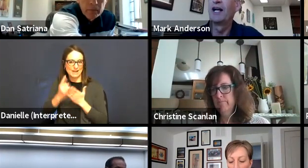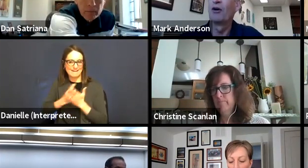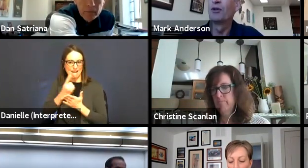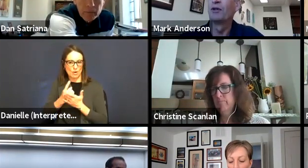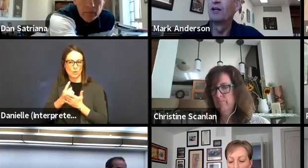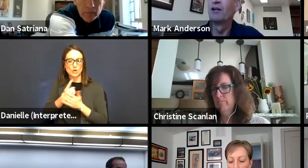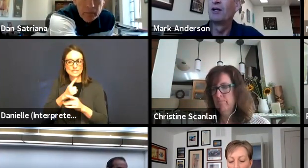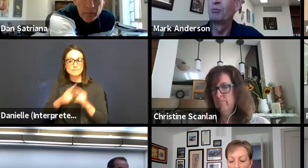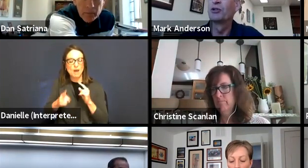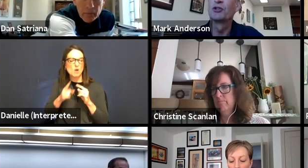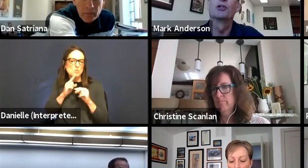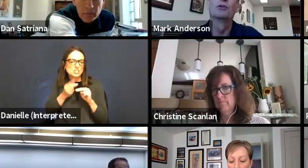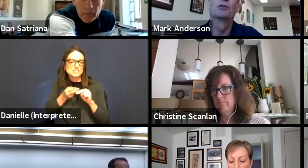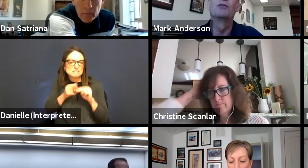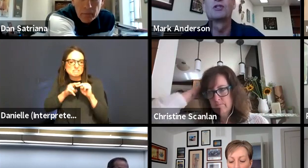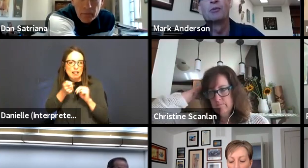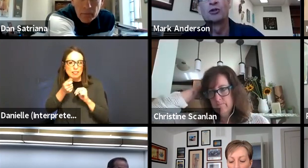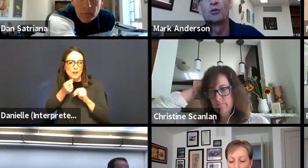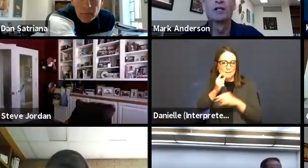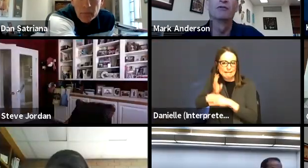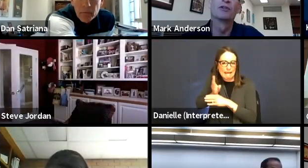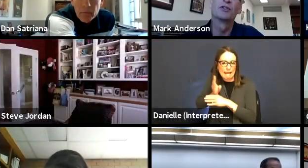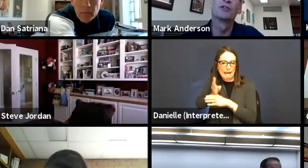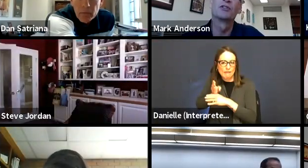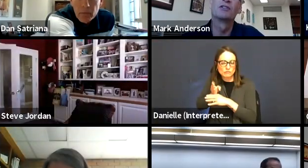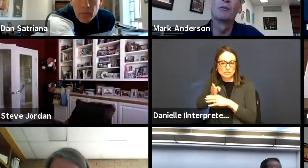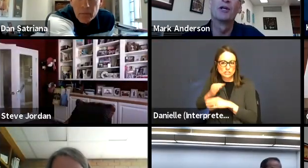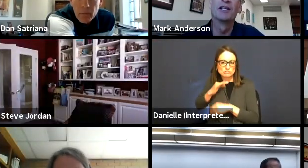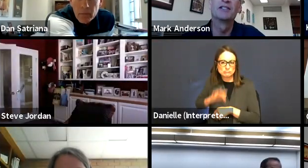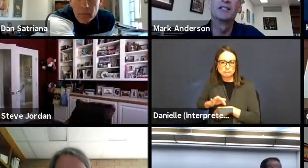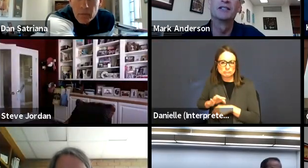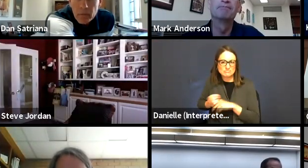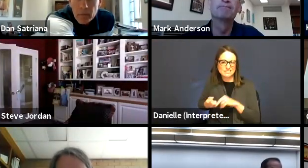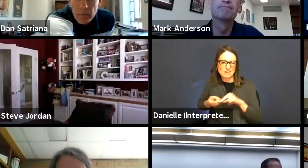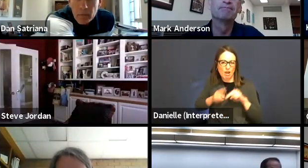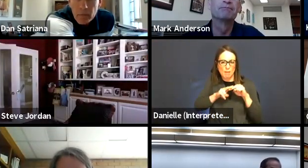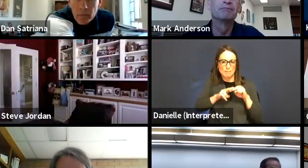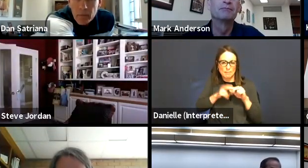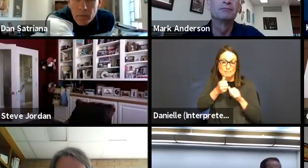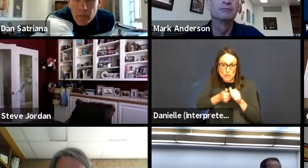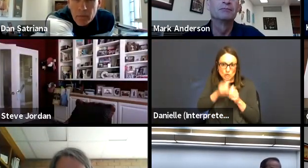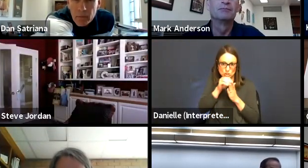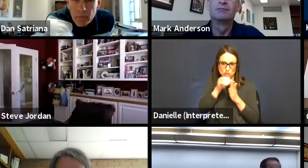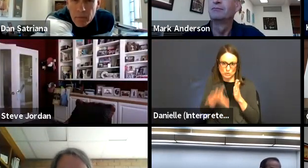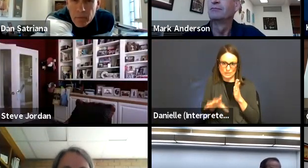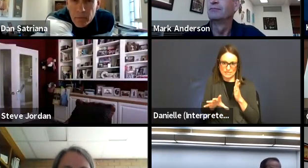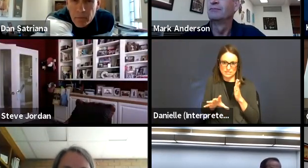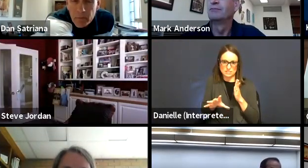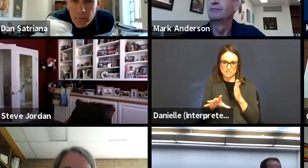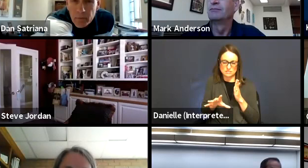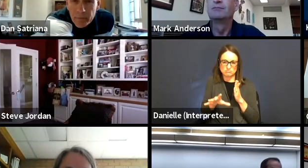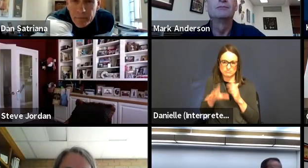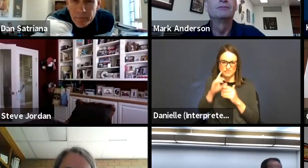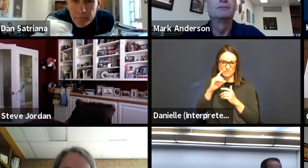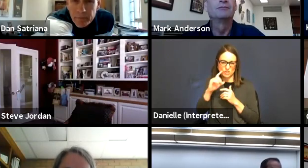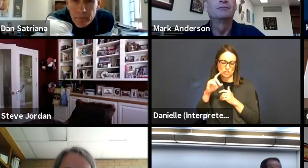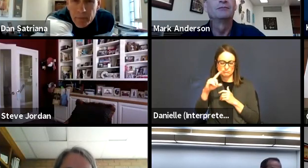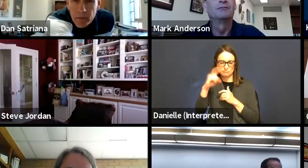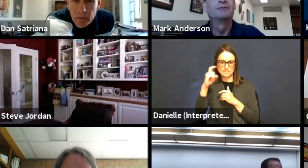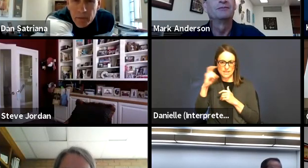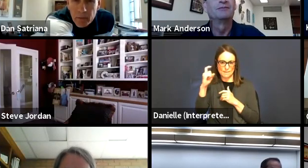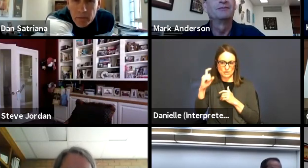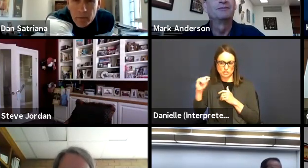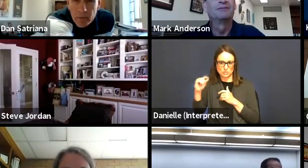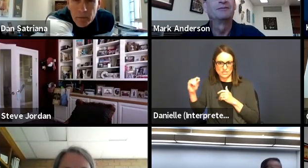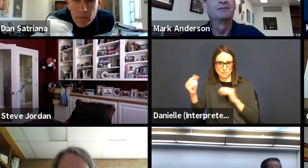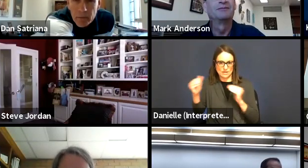student credit hour per student, summer 20 versus summer 19. This is the nice thing about Zoom